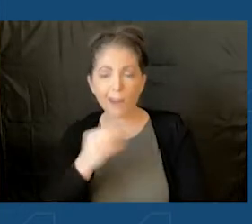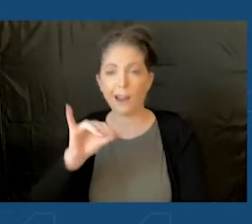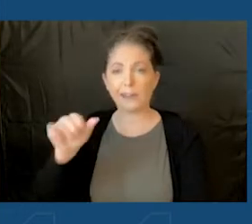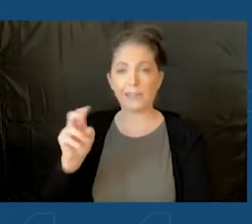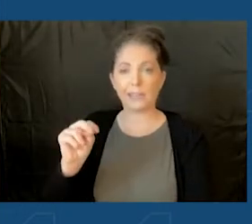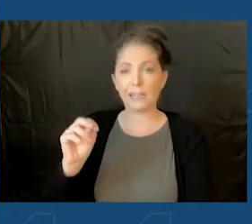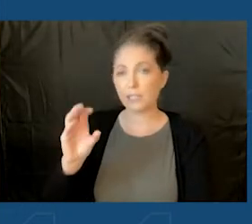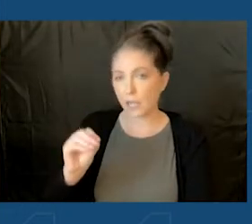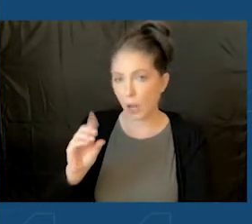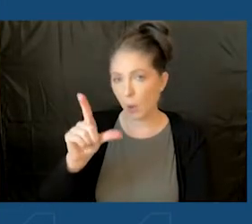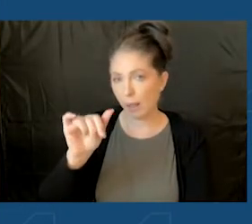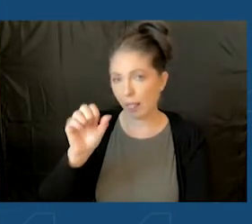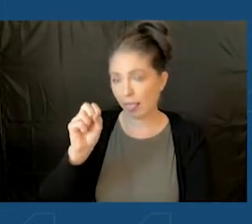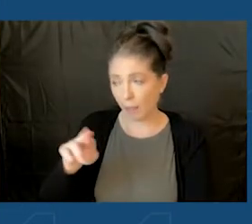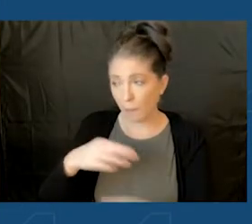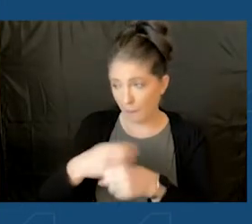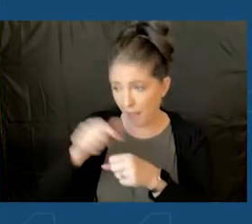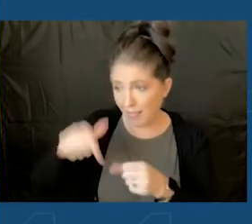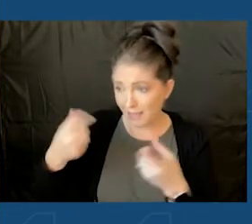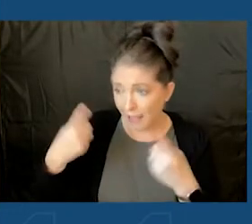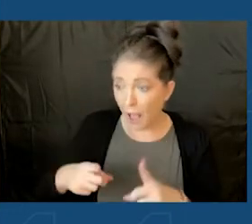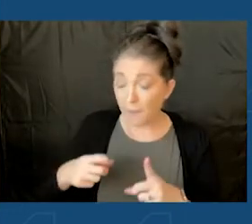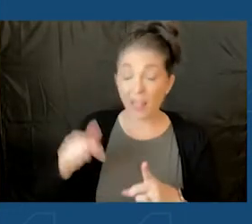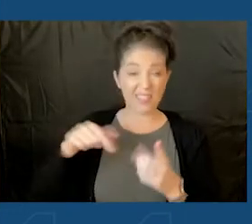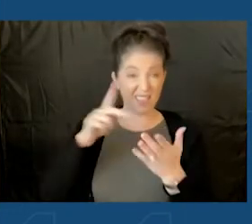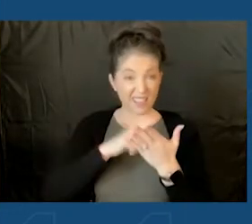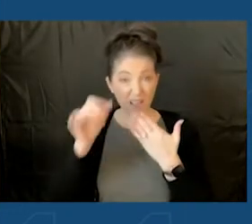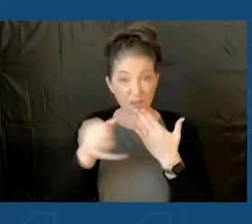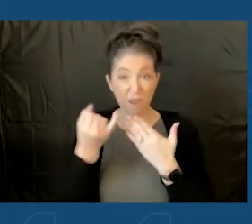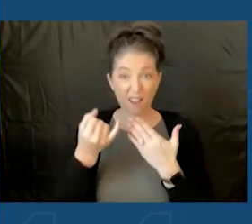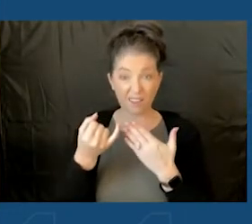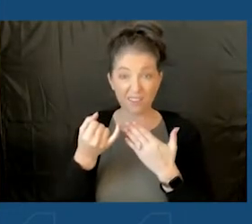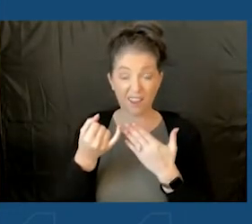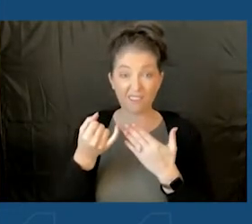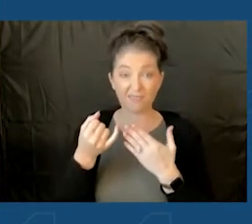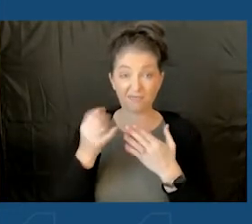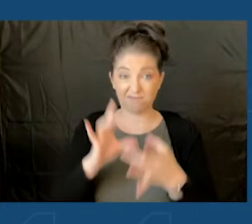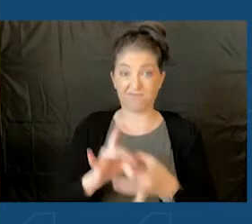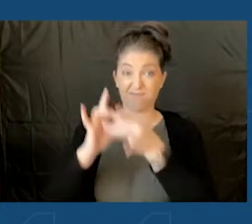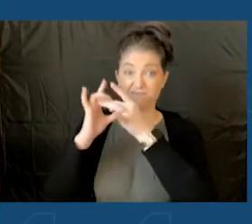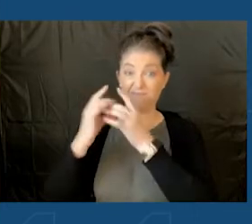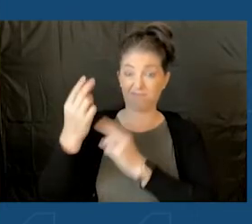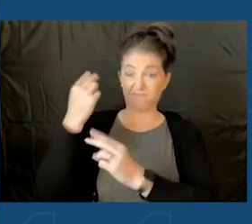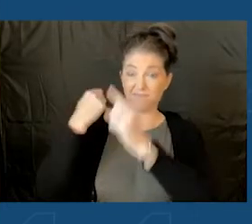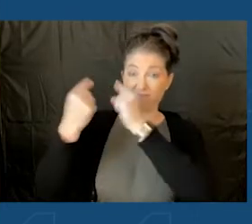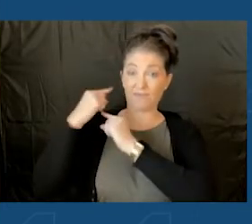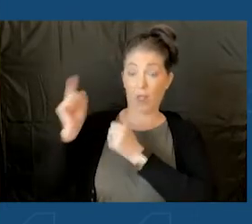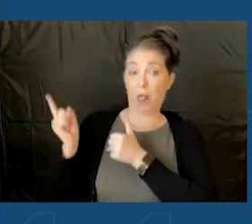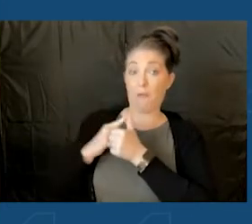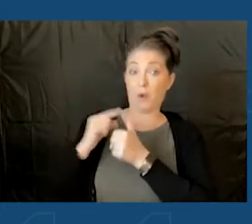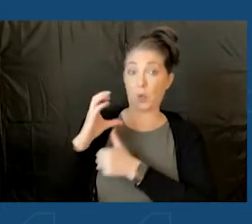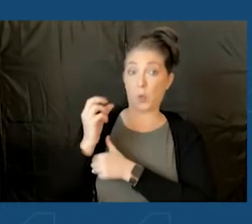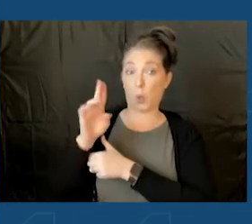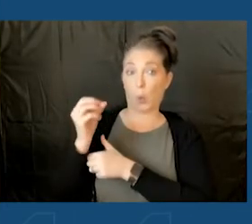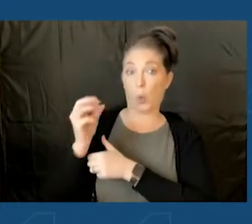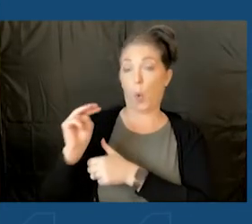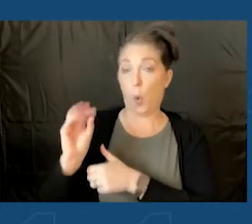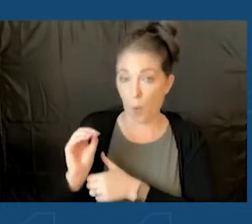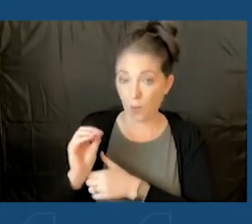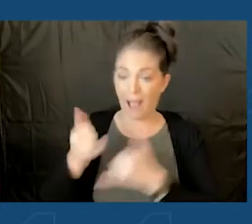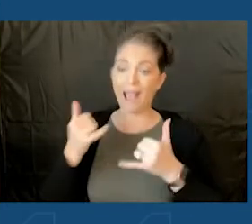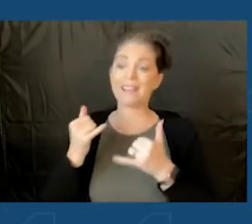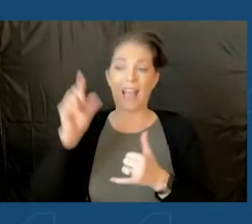happen, because this is a project that actually went back to the first Cuomo, and now it's finally getting done under Governor Hochul's leadership.